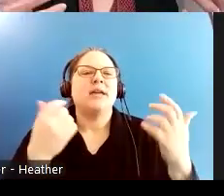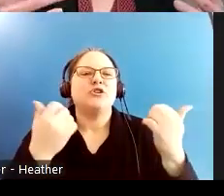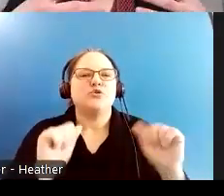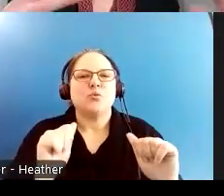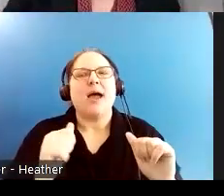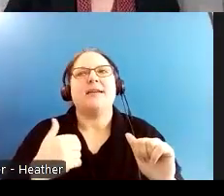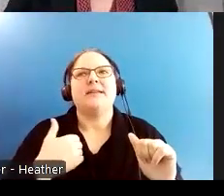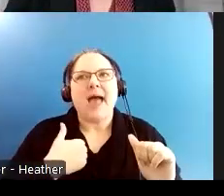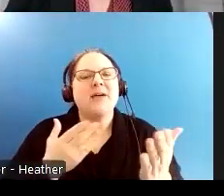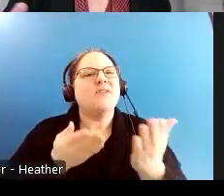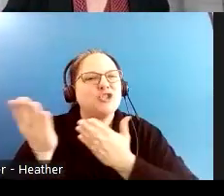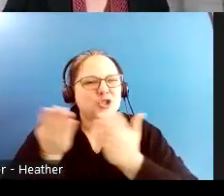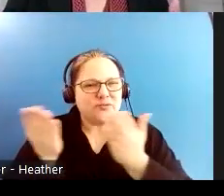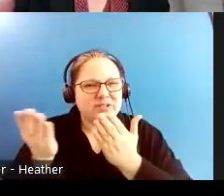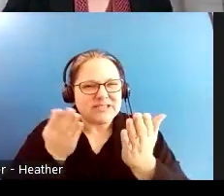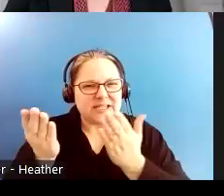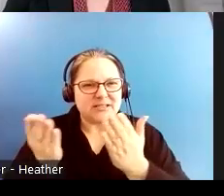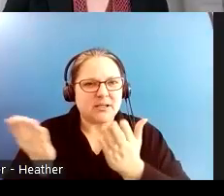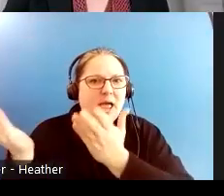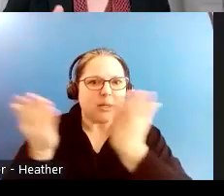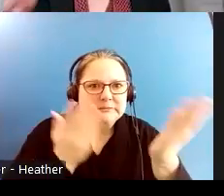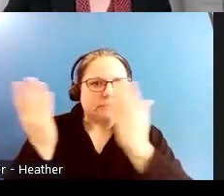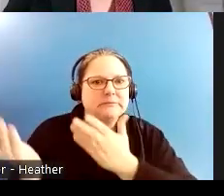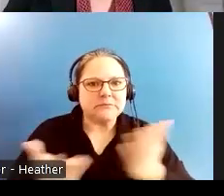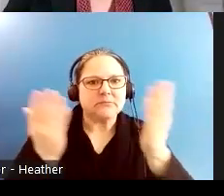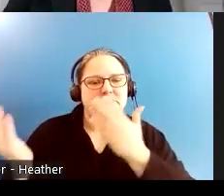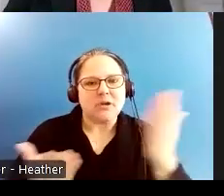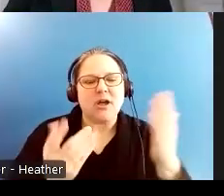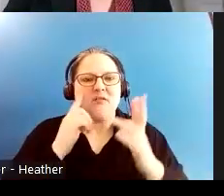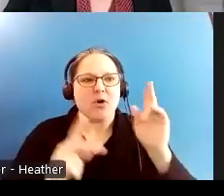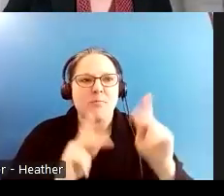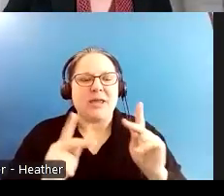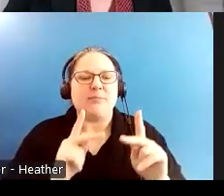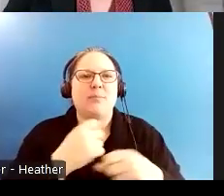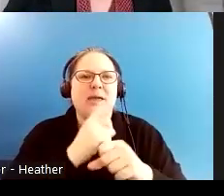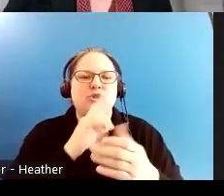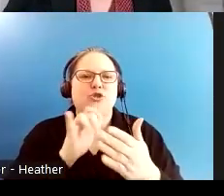services, bringing those services to people and making sure that our care isn't just the